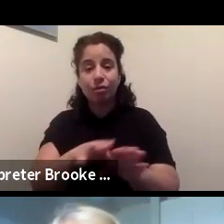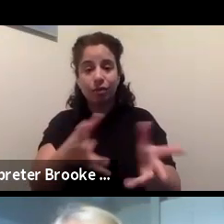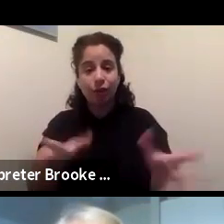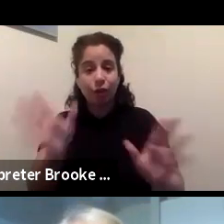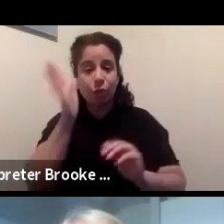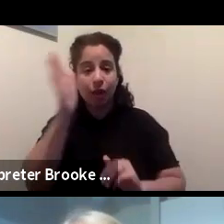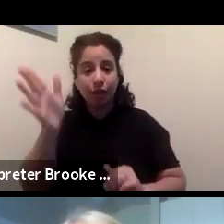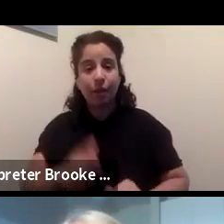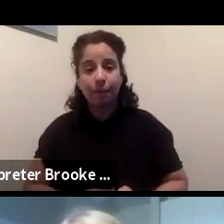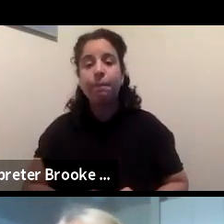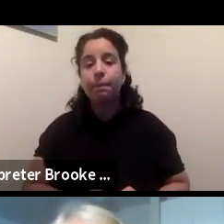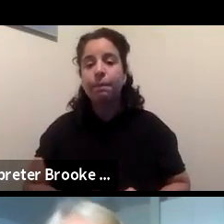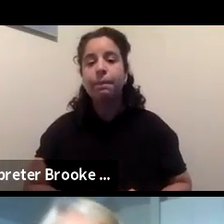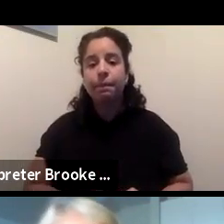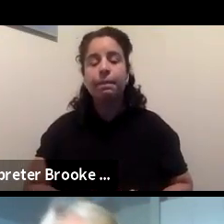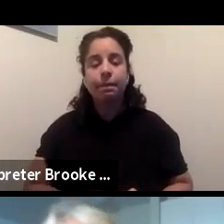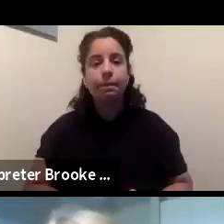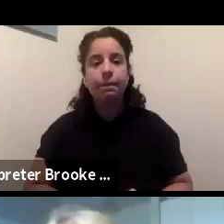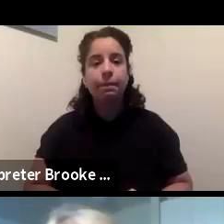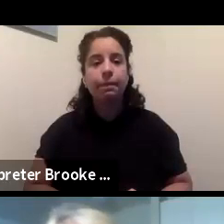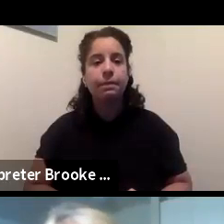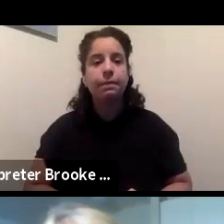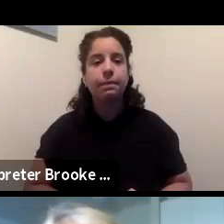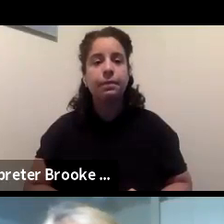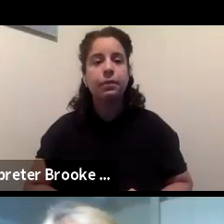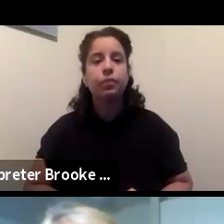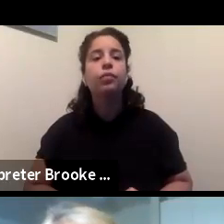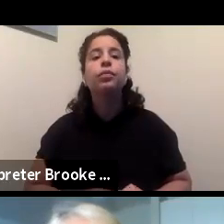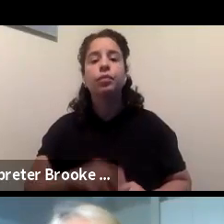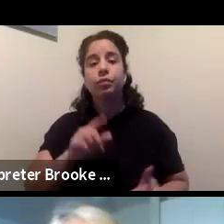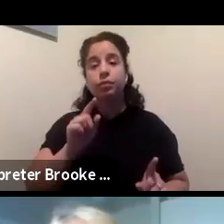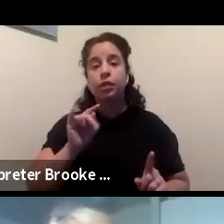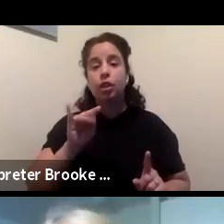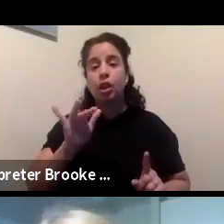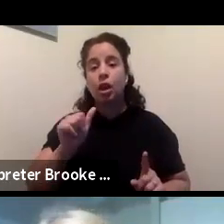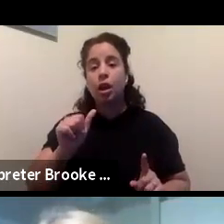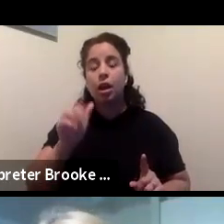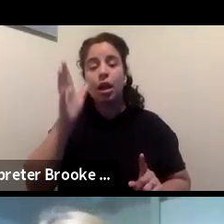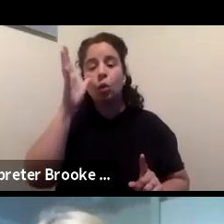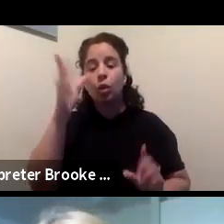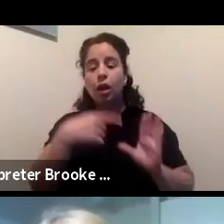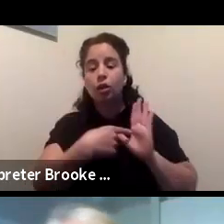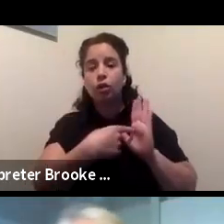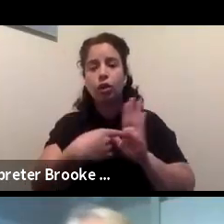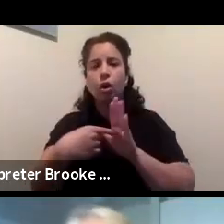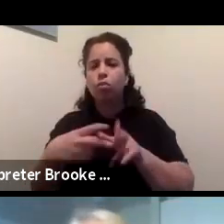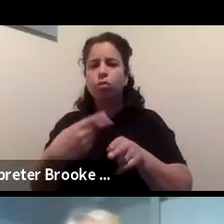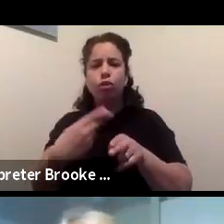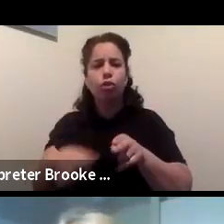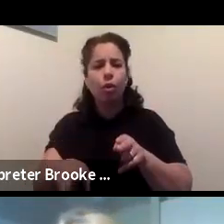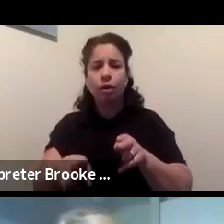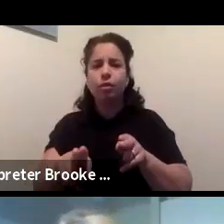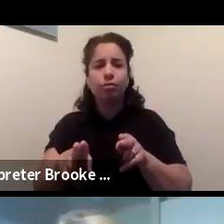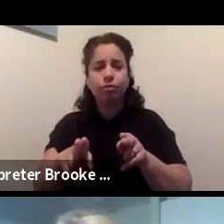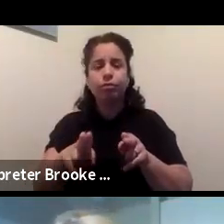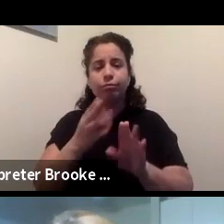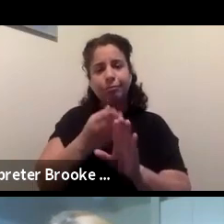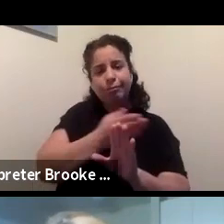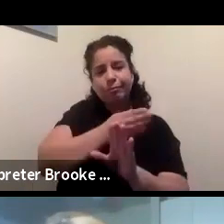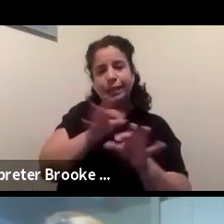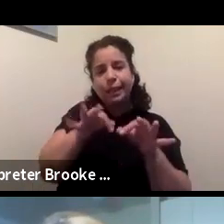Yeah, I'll give you a pretty brief preface. which is